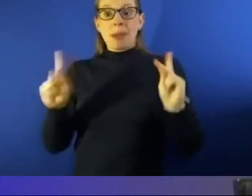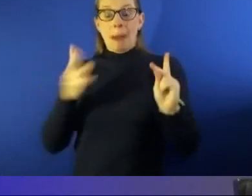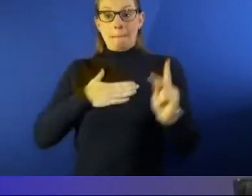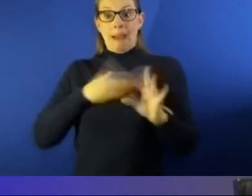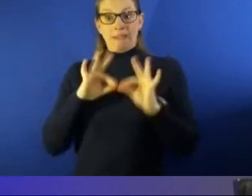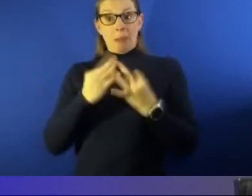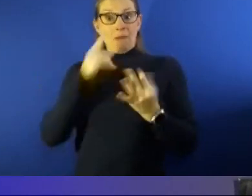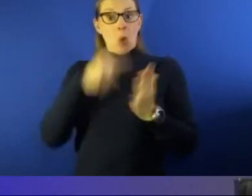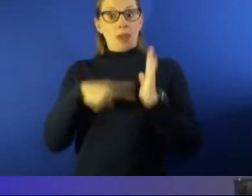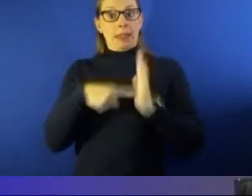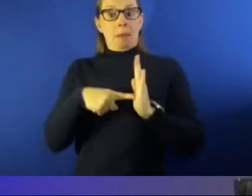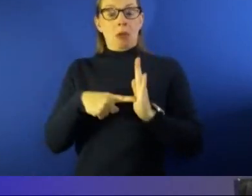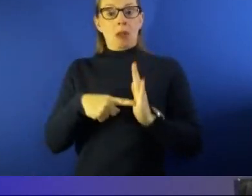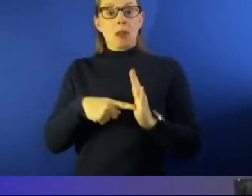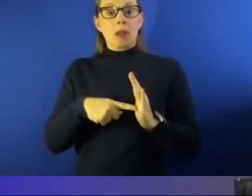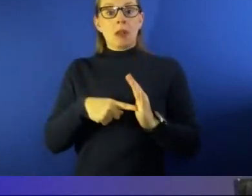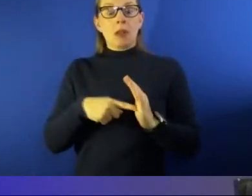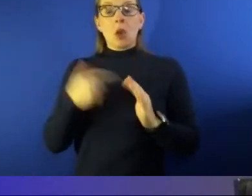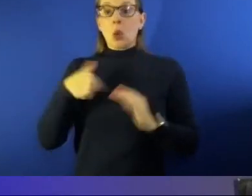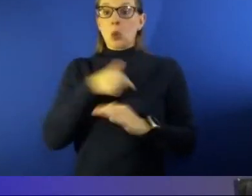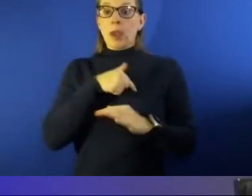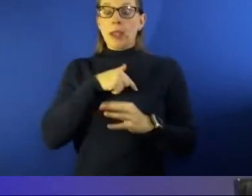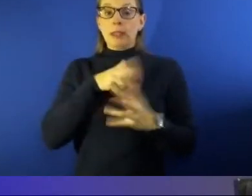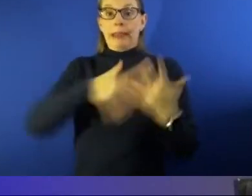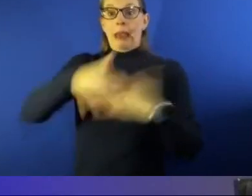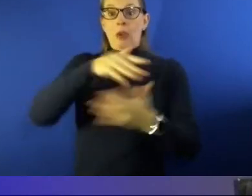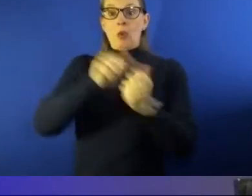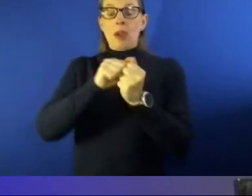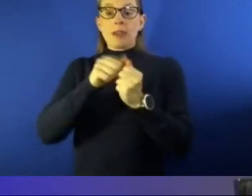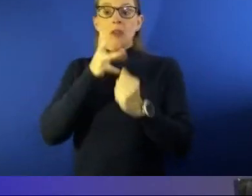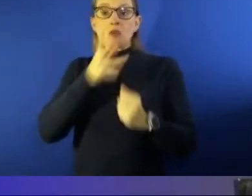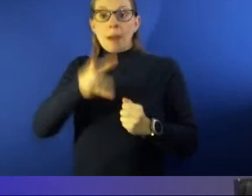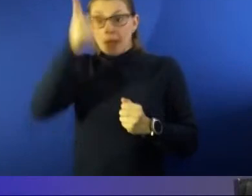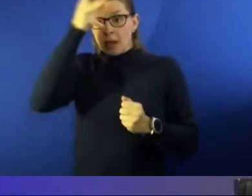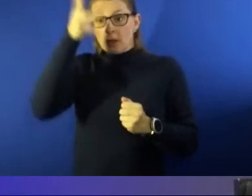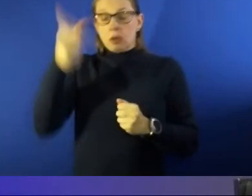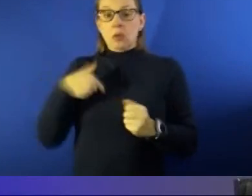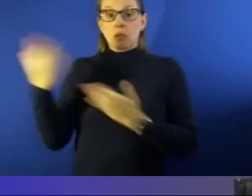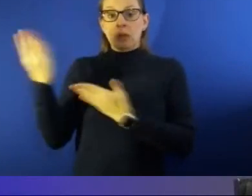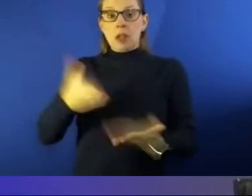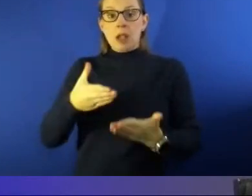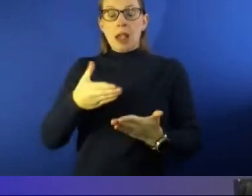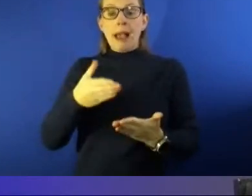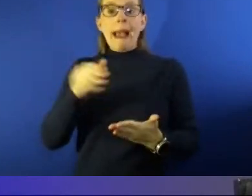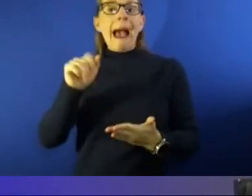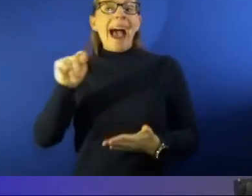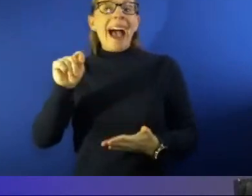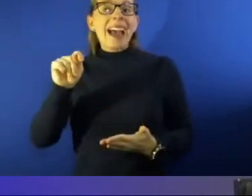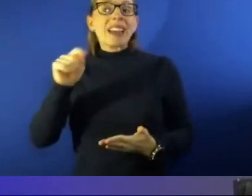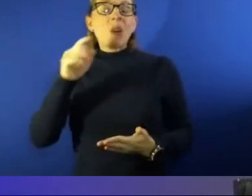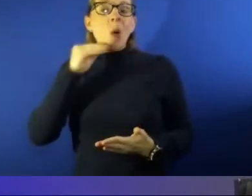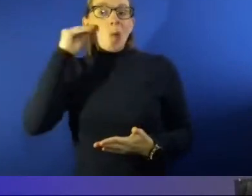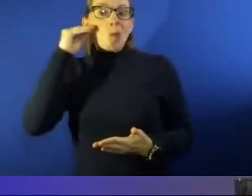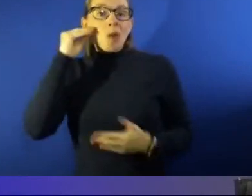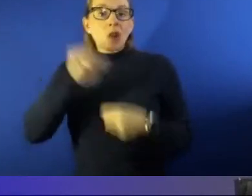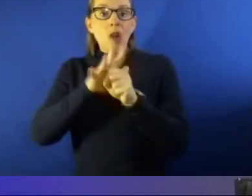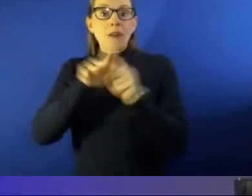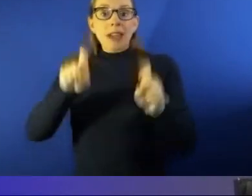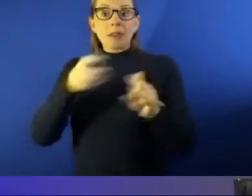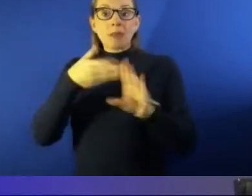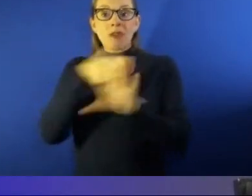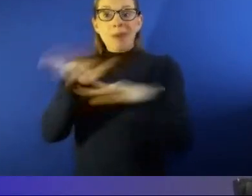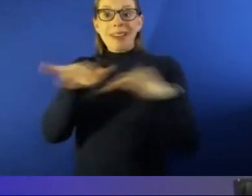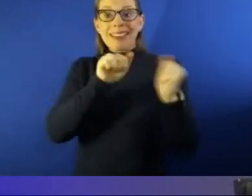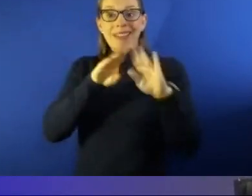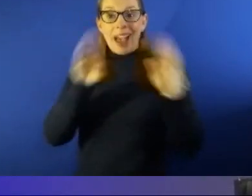example, when we gather with the grandparents, we make sure to take one of those at-home COVID tests before we leave the house. The very last thing we want to do